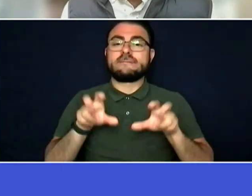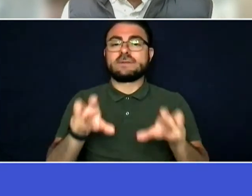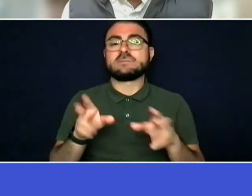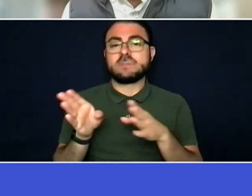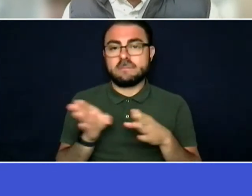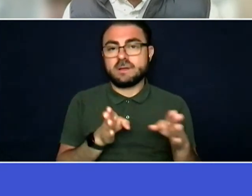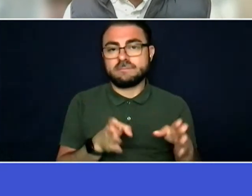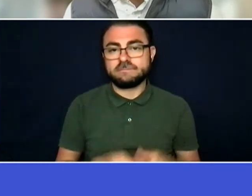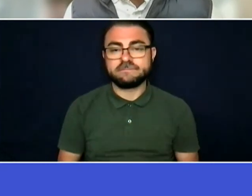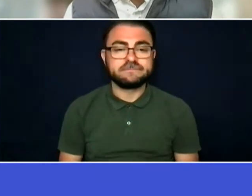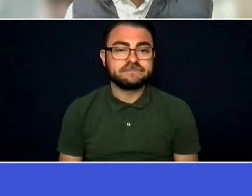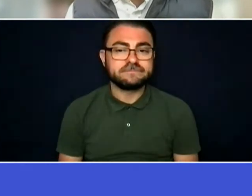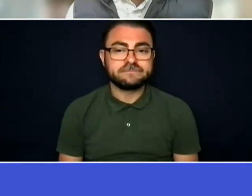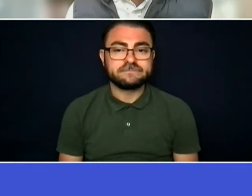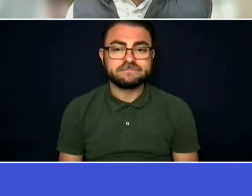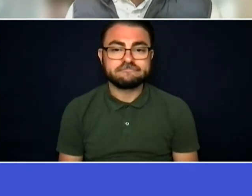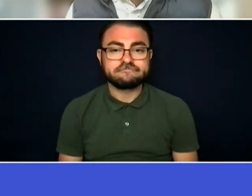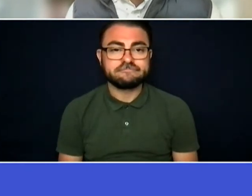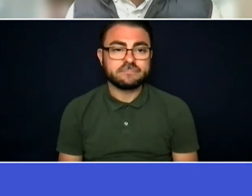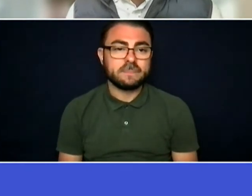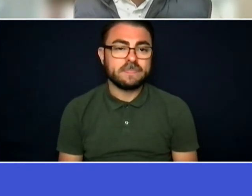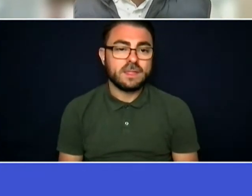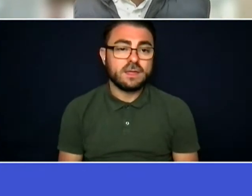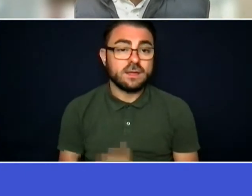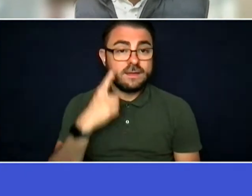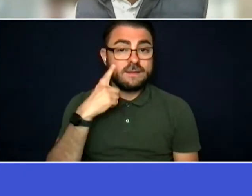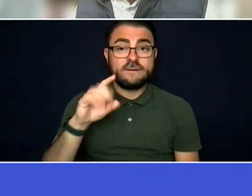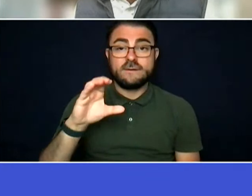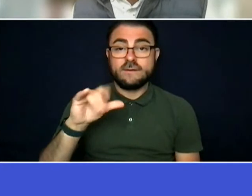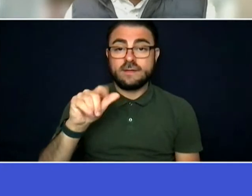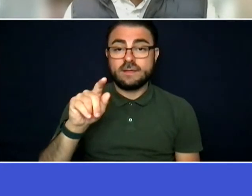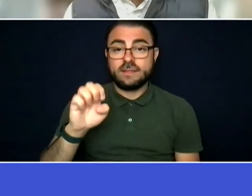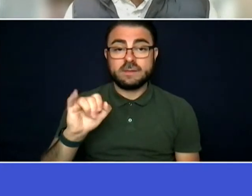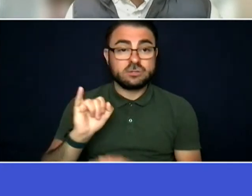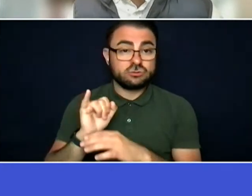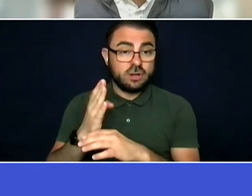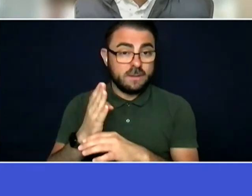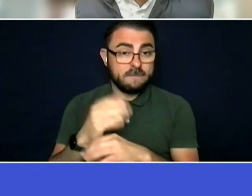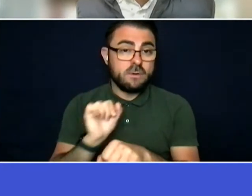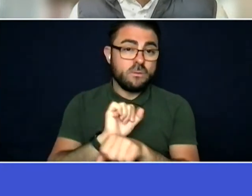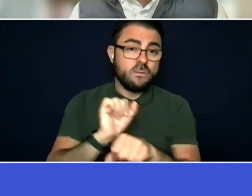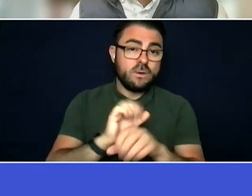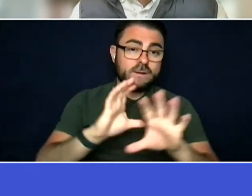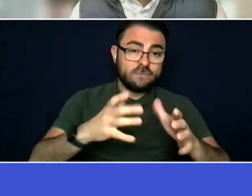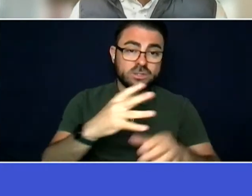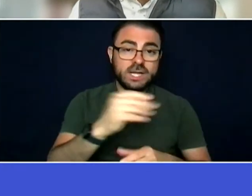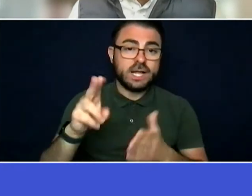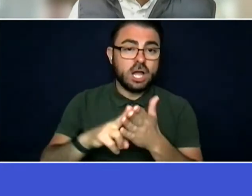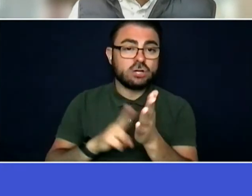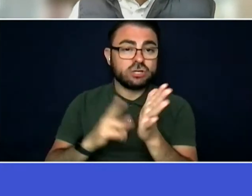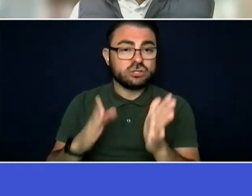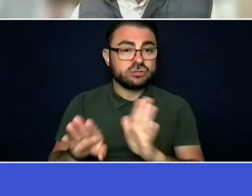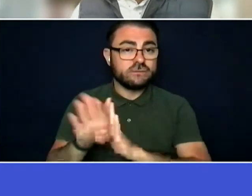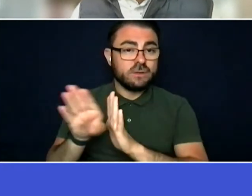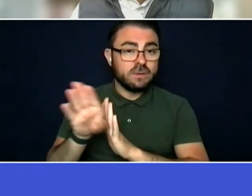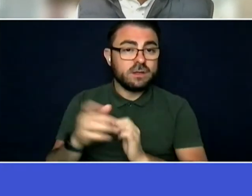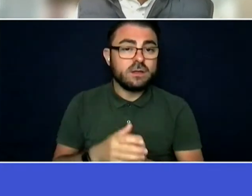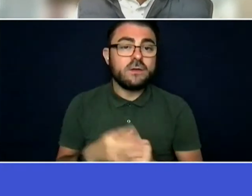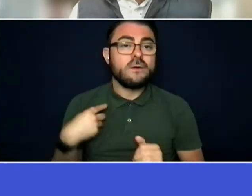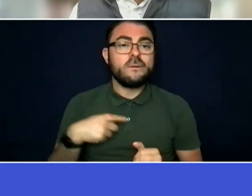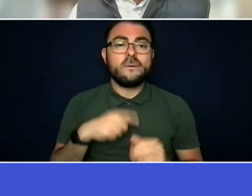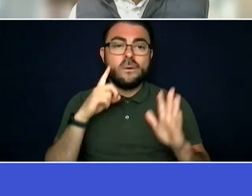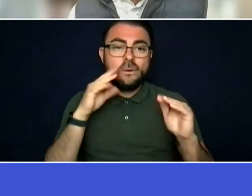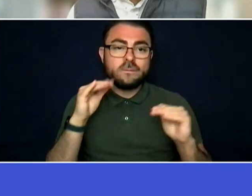And so within climate jobs, workforce, and contractor development, we're aiming to train up and expose about